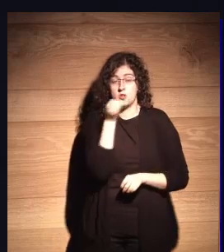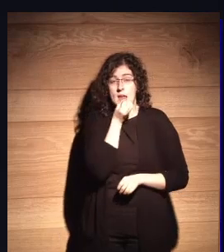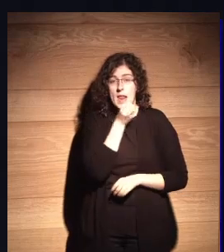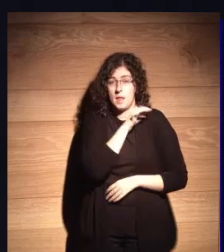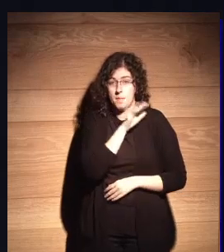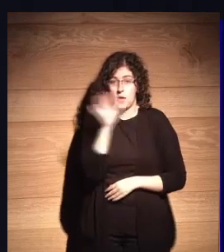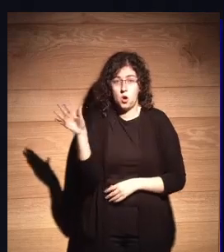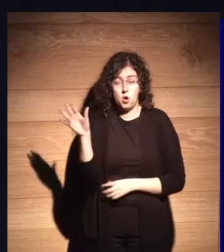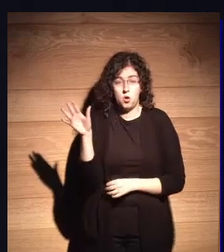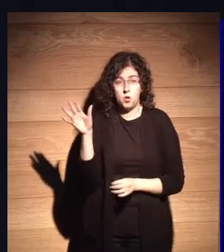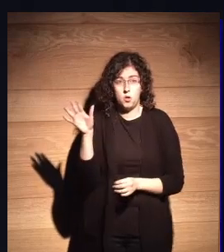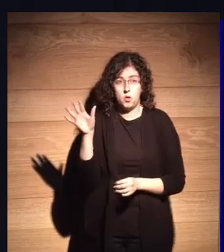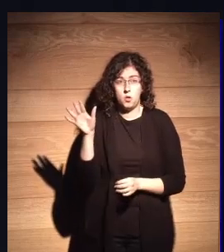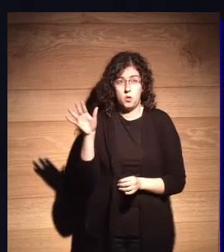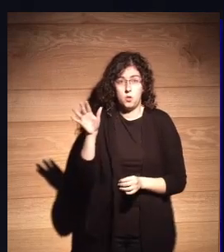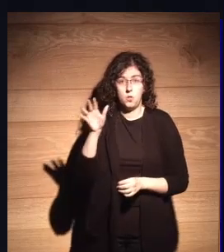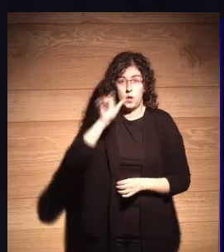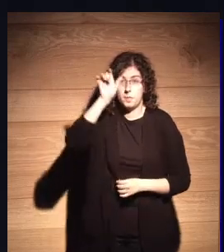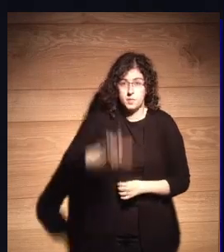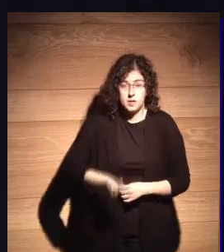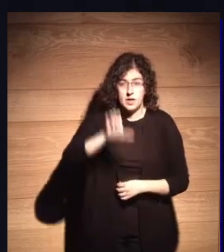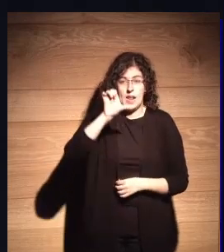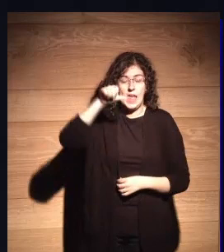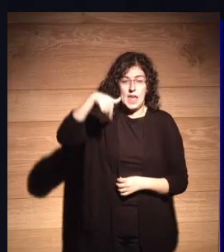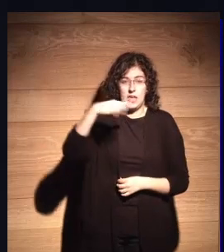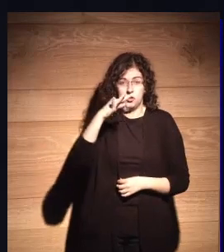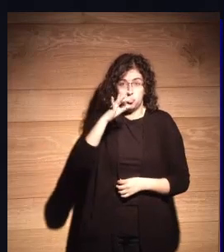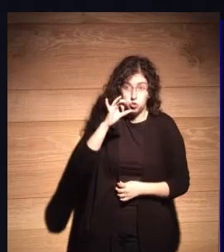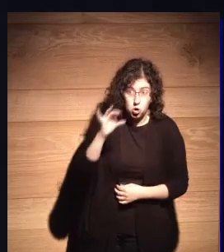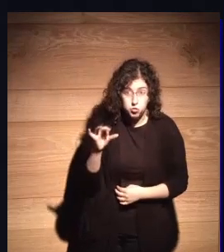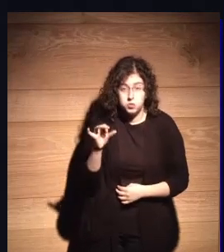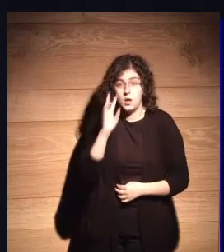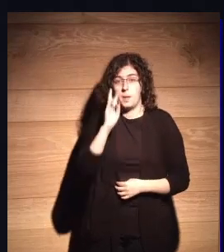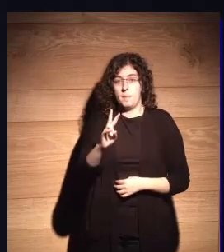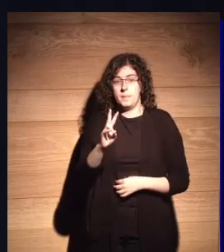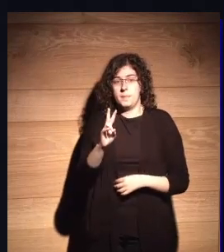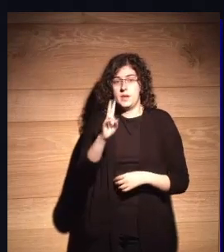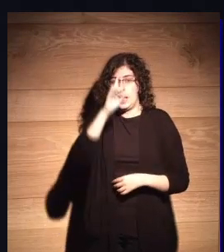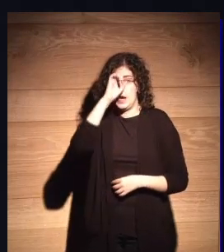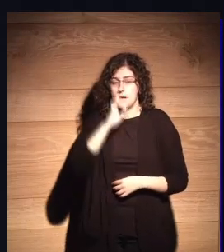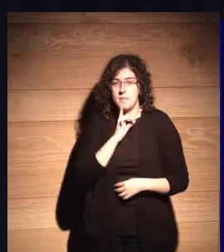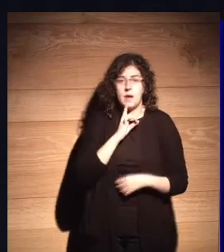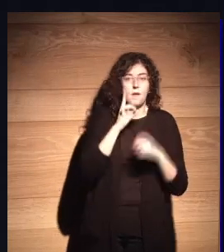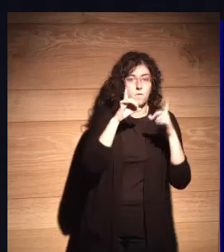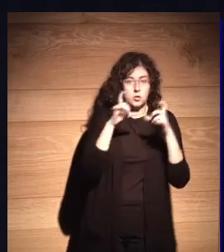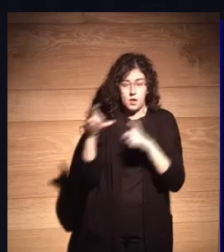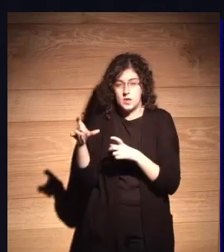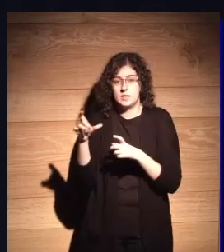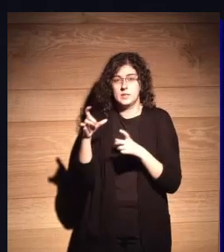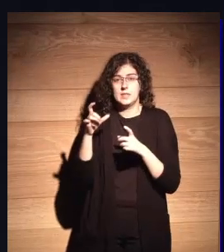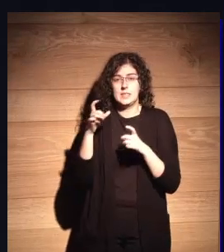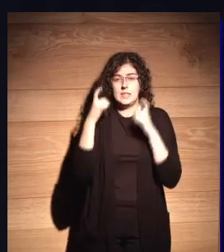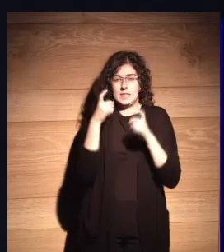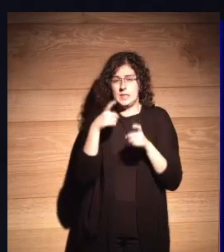Henri Cartier-Bresson or Elliot Erwitt, and to look at their pictures and to really try and understand, what